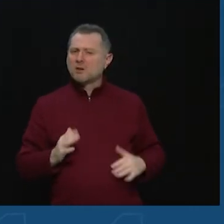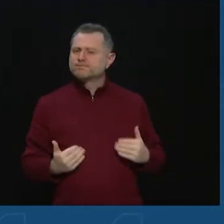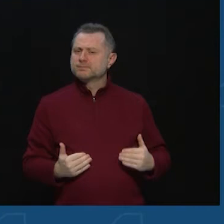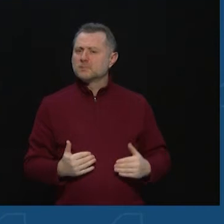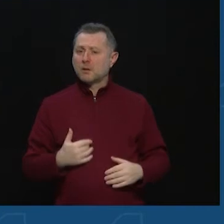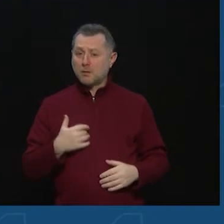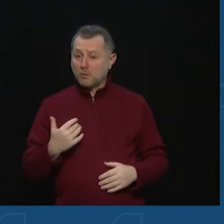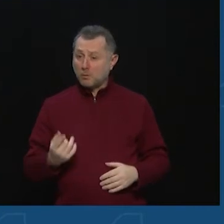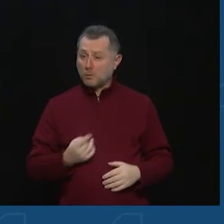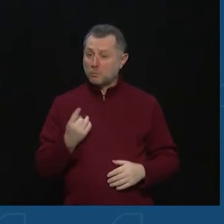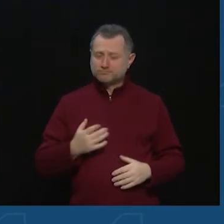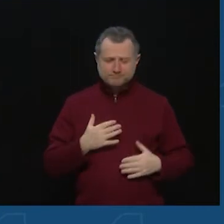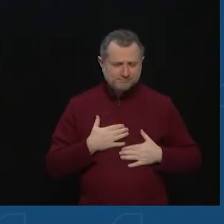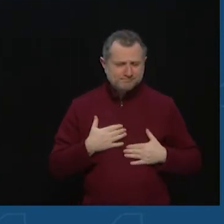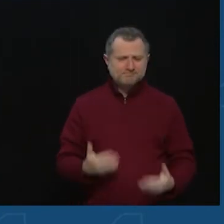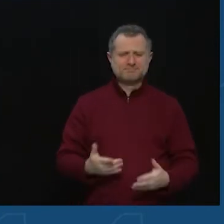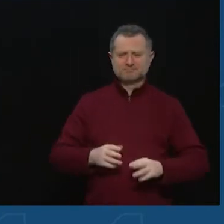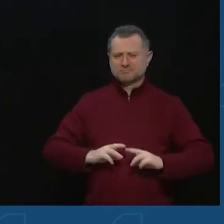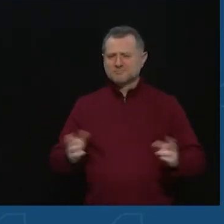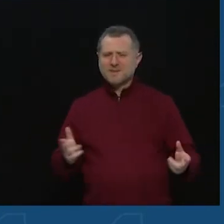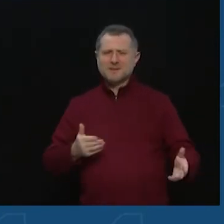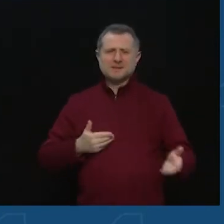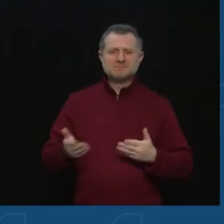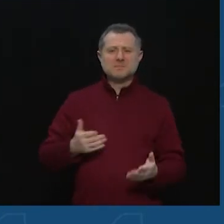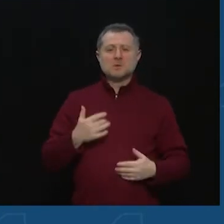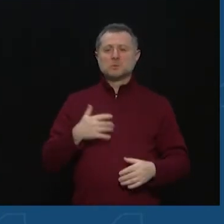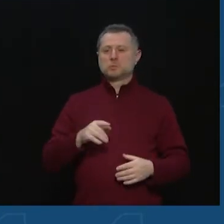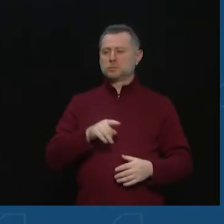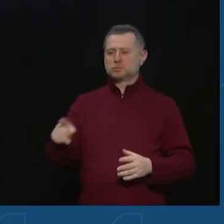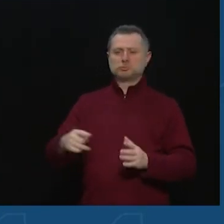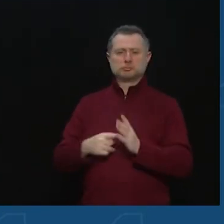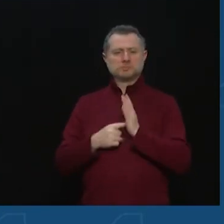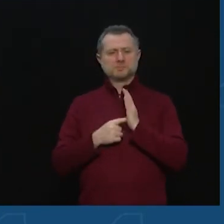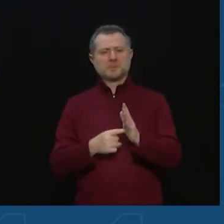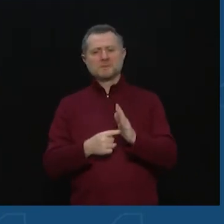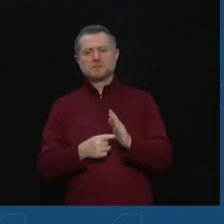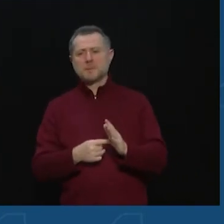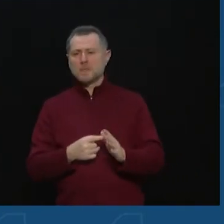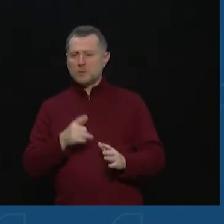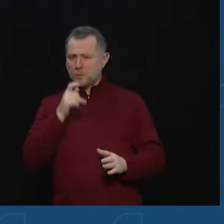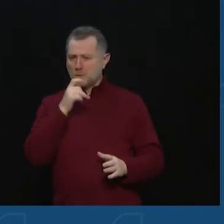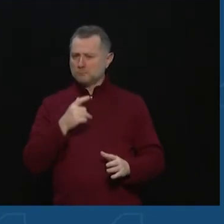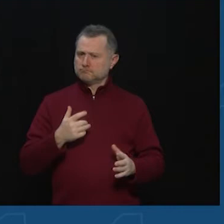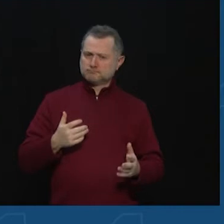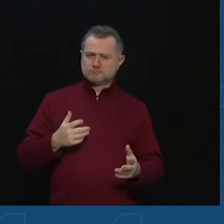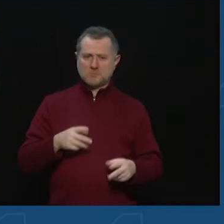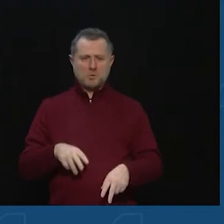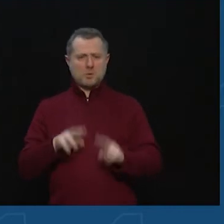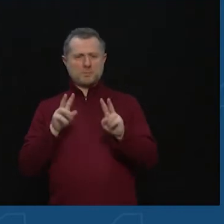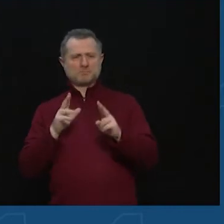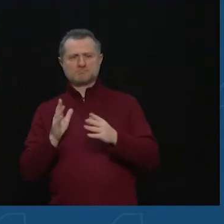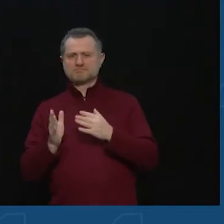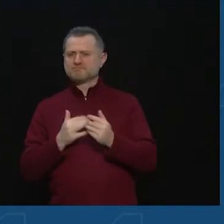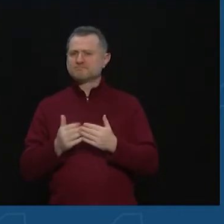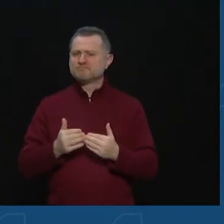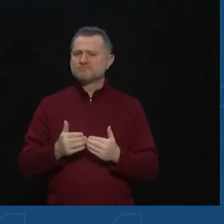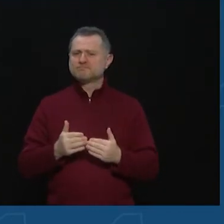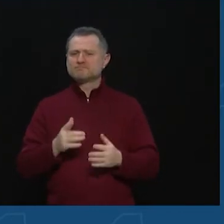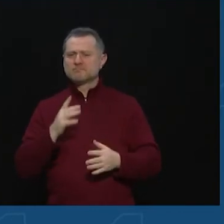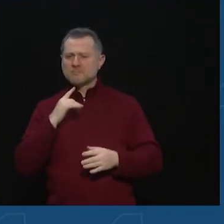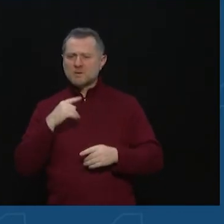to serve. They are the role models I look up to. No matter what the day is like, how long the hours are, they're out there doing their